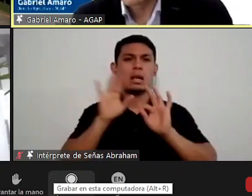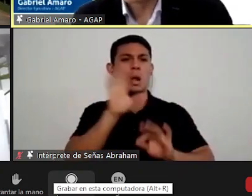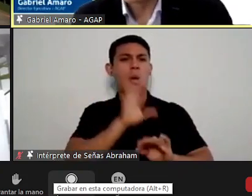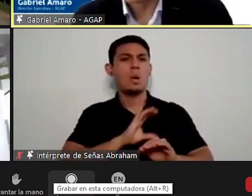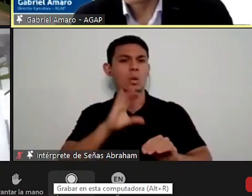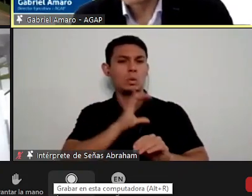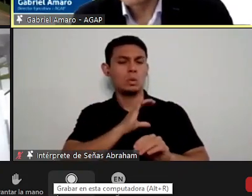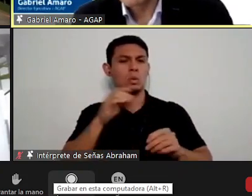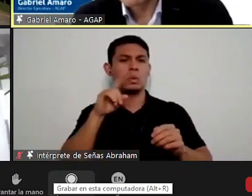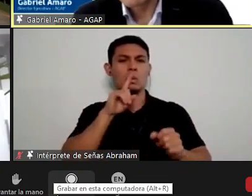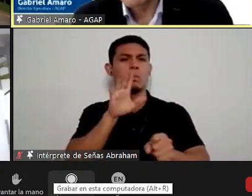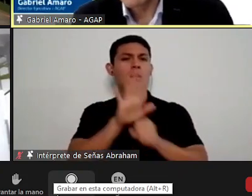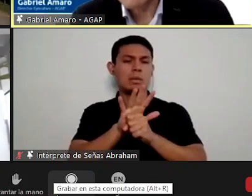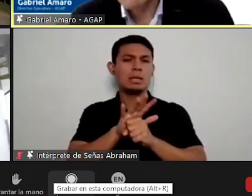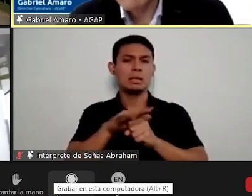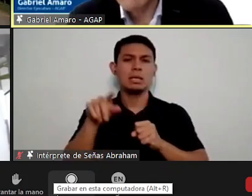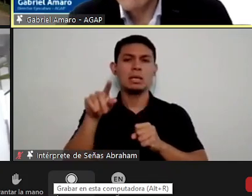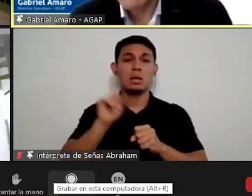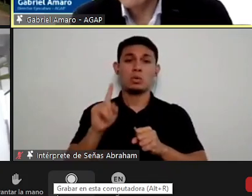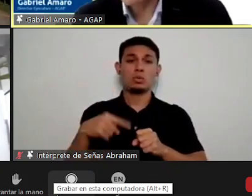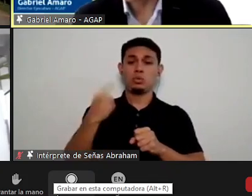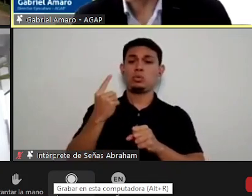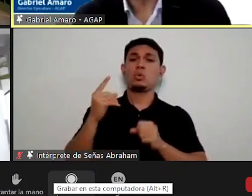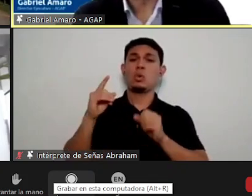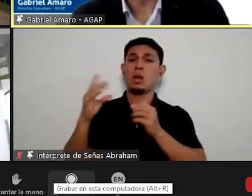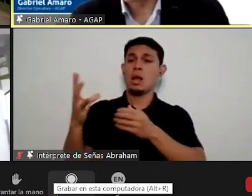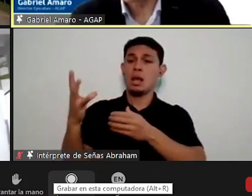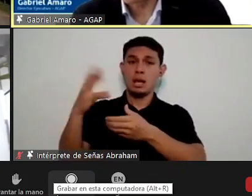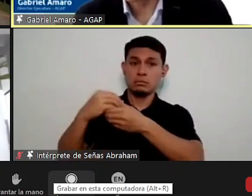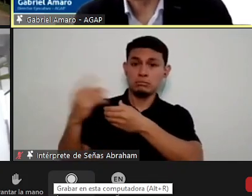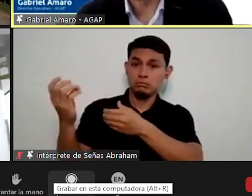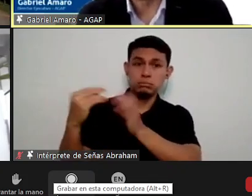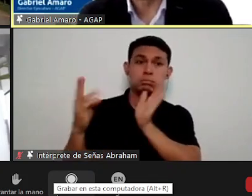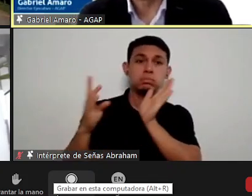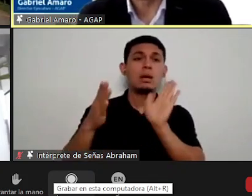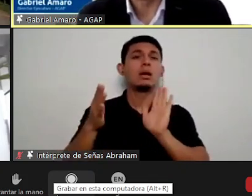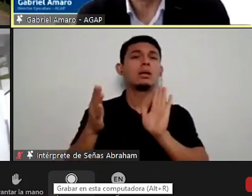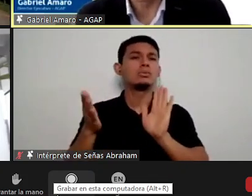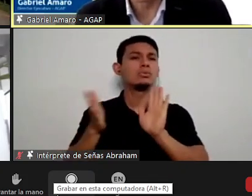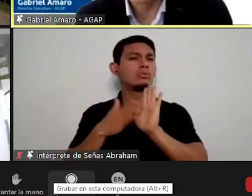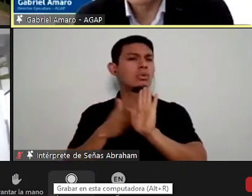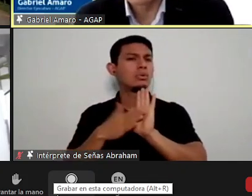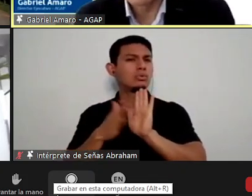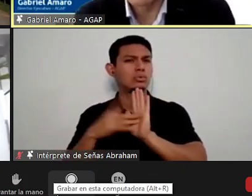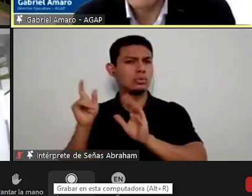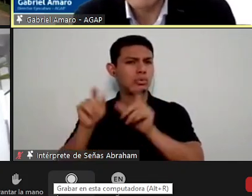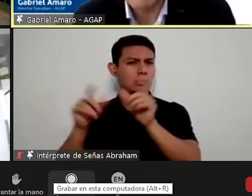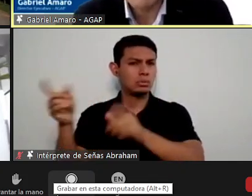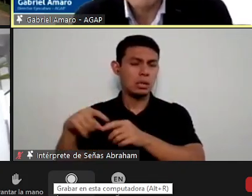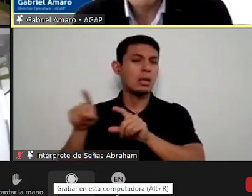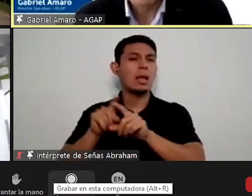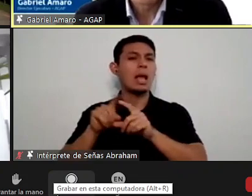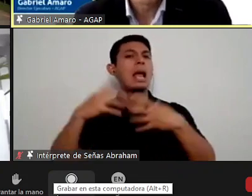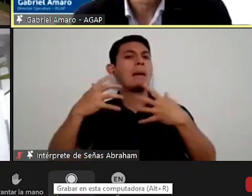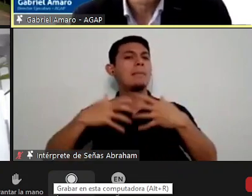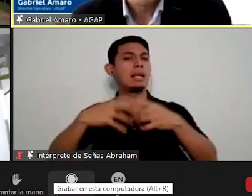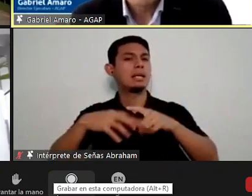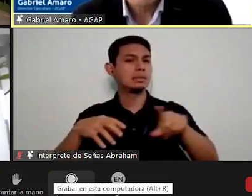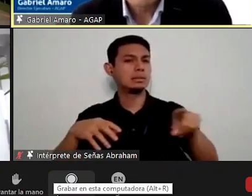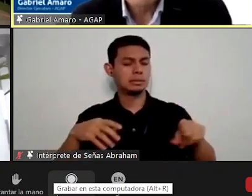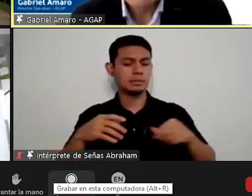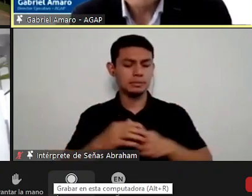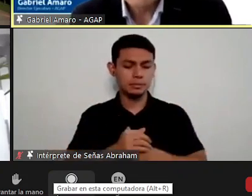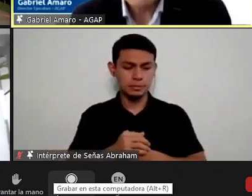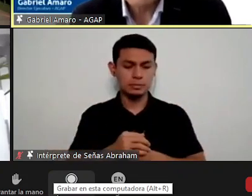uh points that is in where we engage not only the associates but also the businesses that are part of